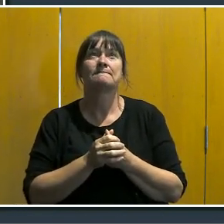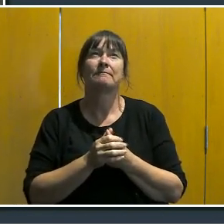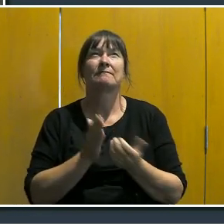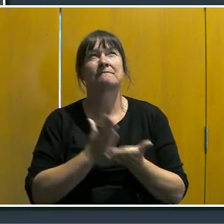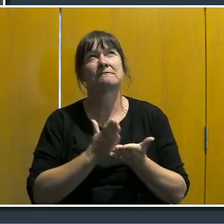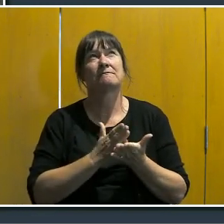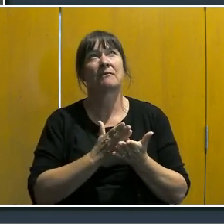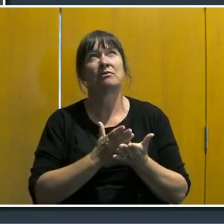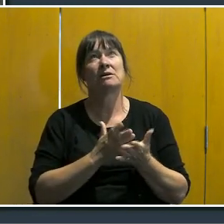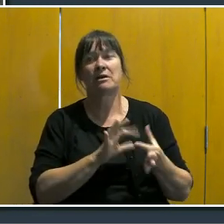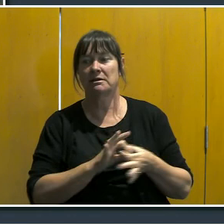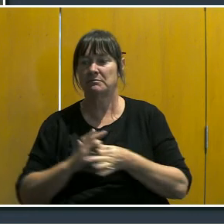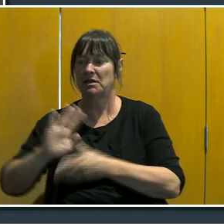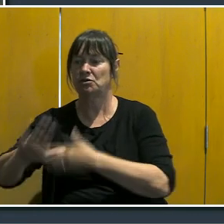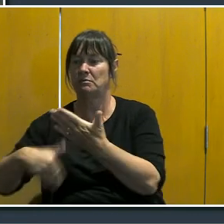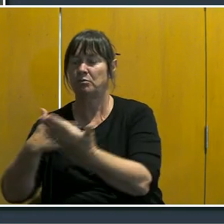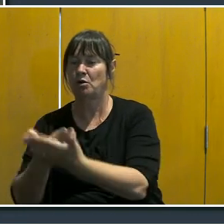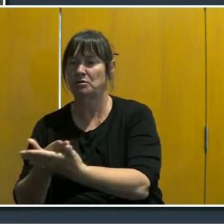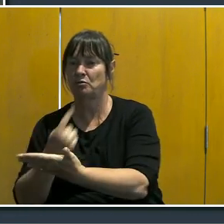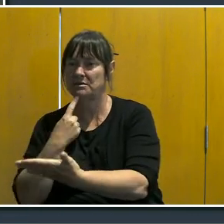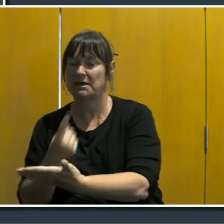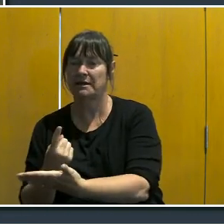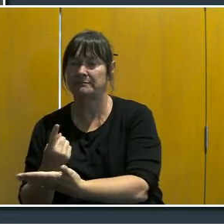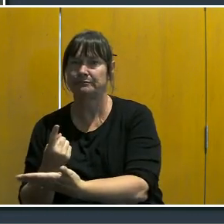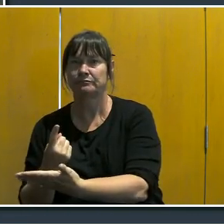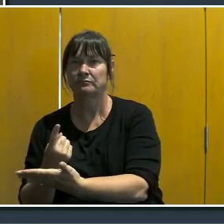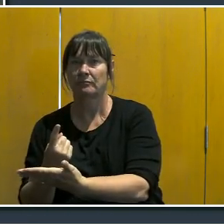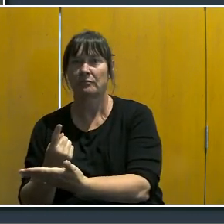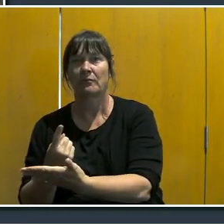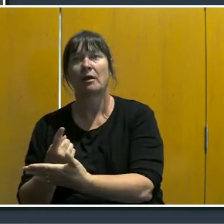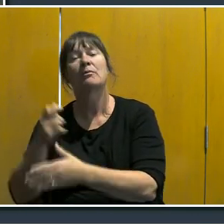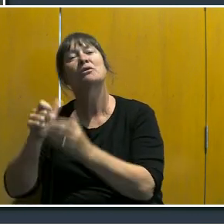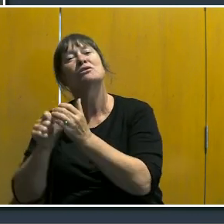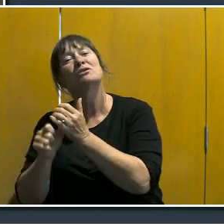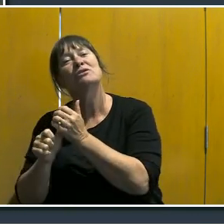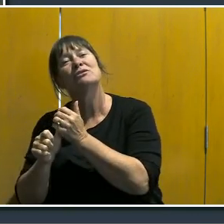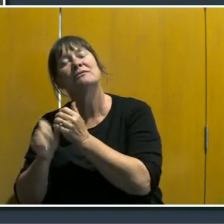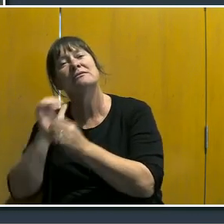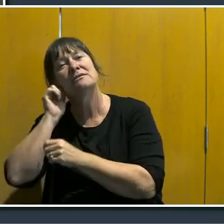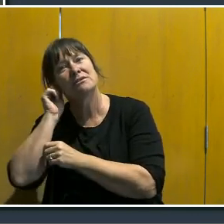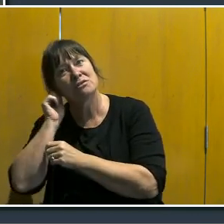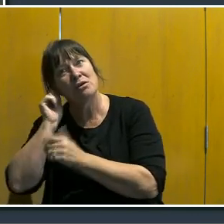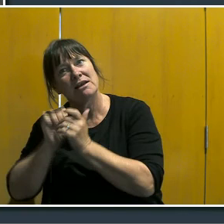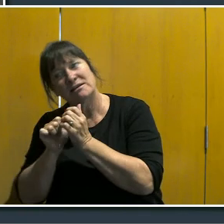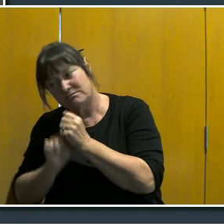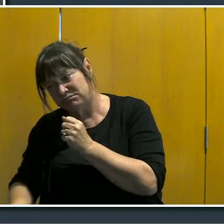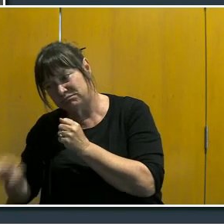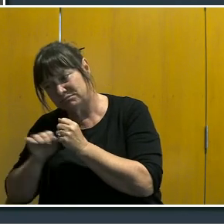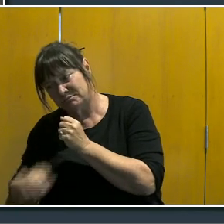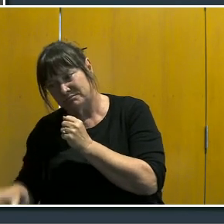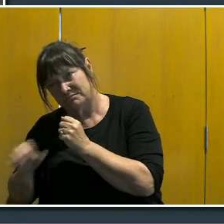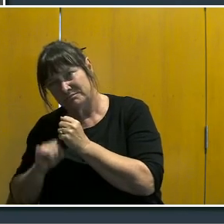to the proposal where we're saying that the sewerage rate will increase from 50 to 70% for rating units that are